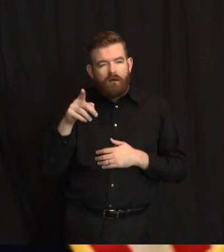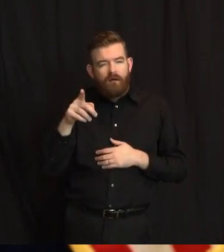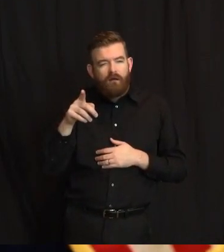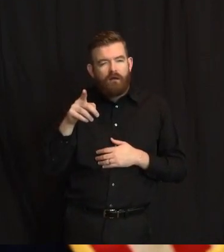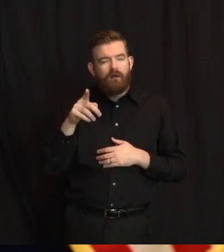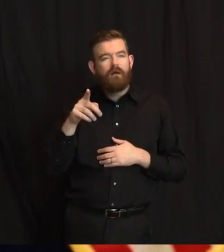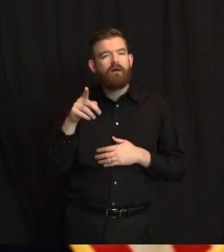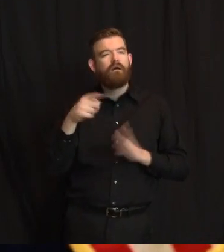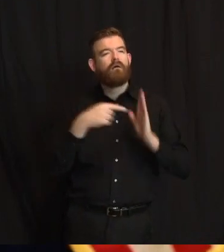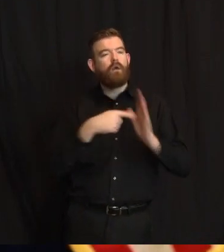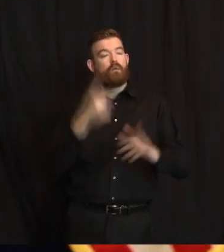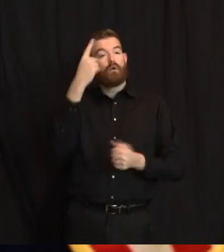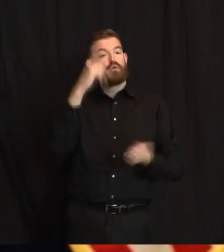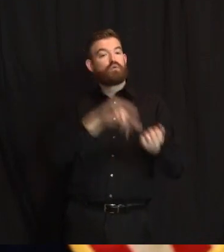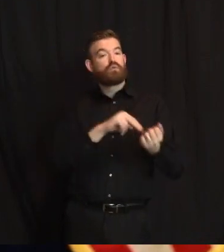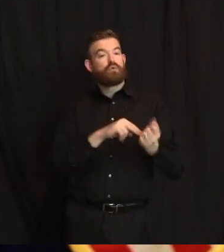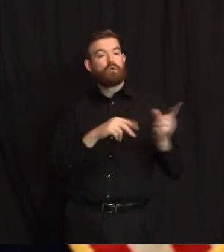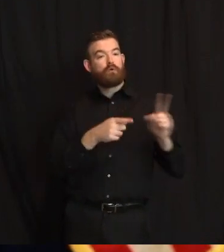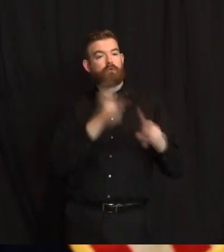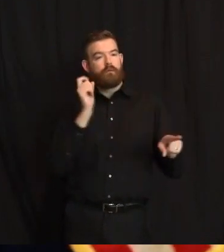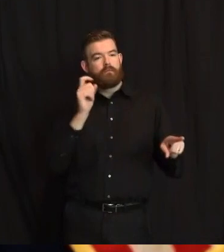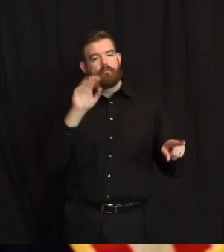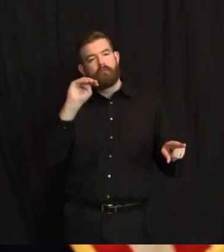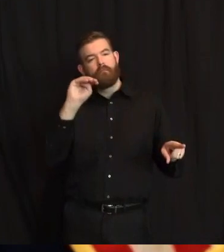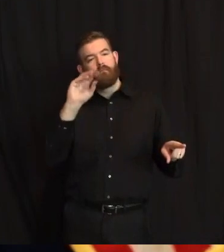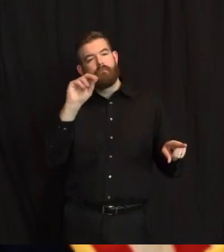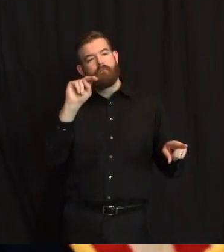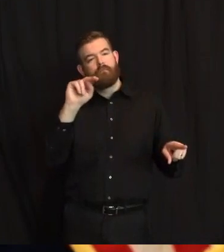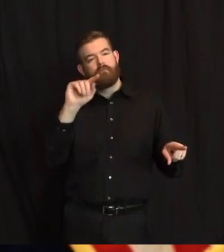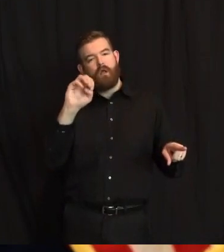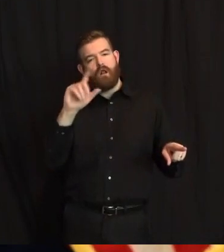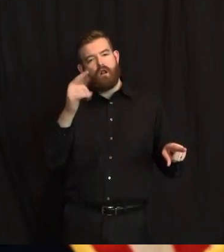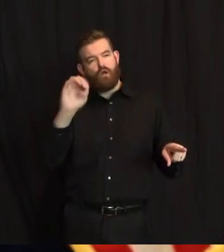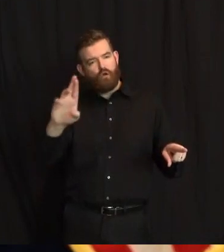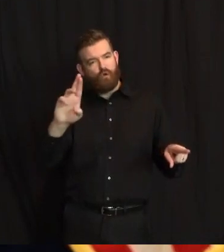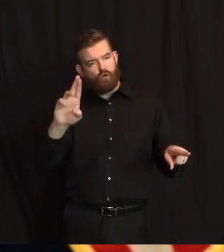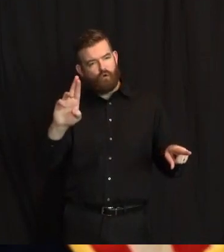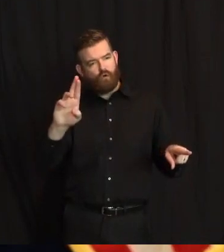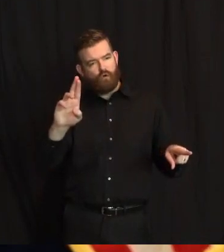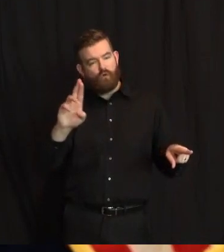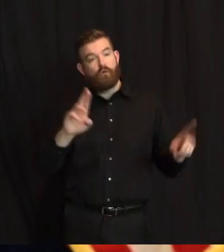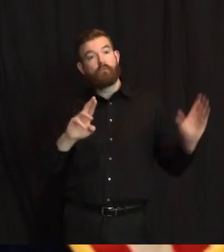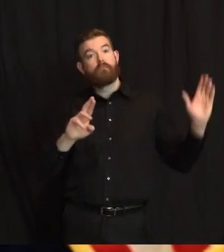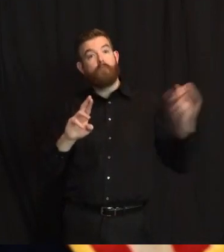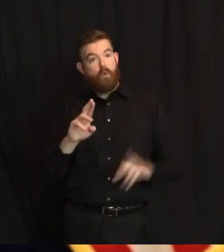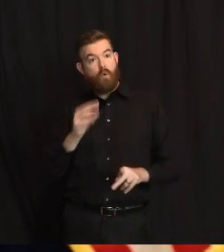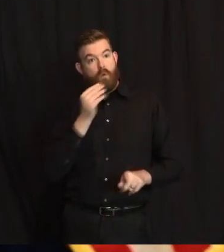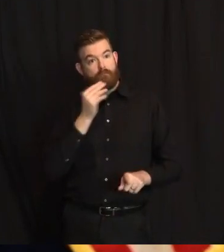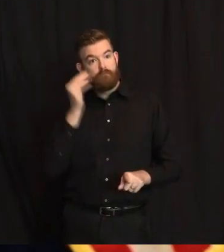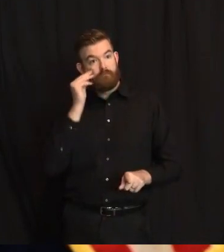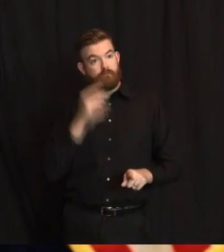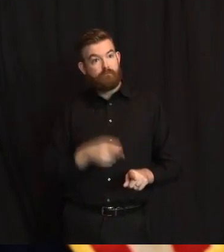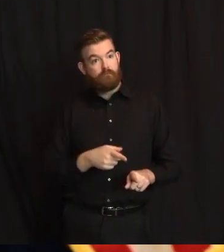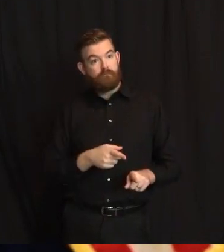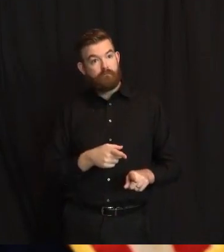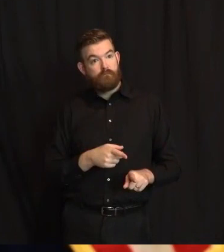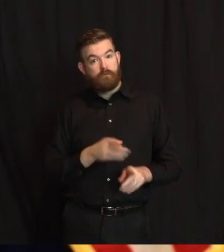nurse in Montclair returning home, and the neighbors just literally en masse separating, to their credit, social distancing, but